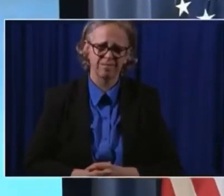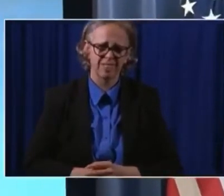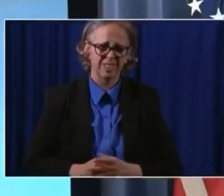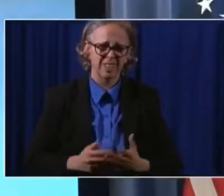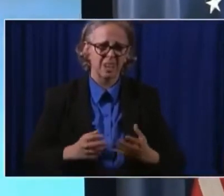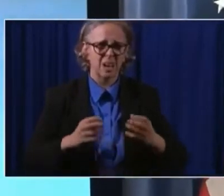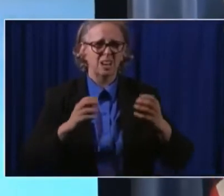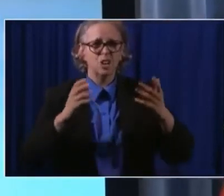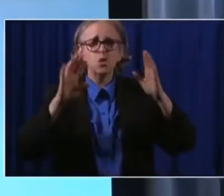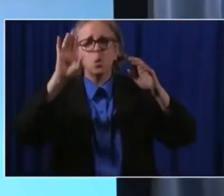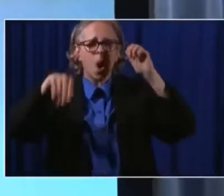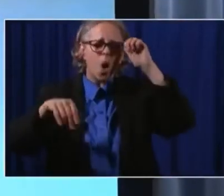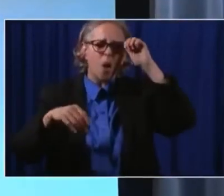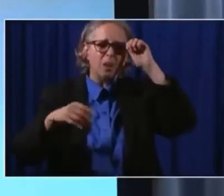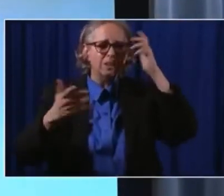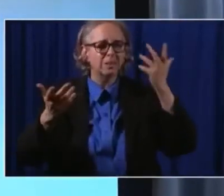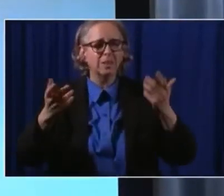it.